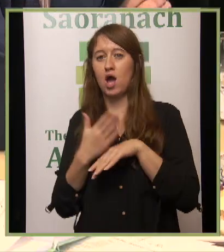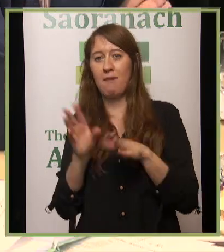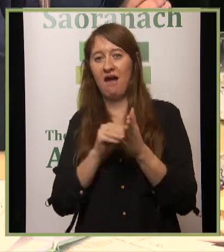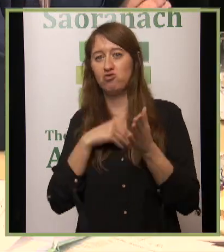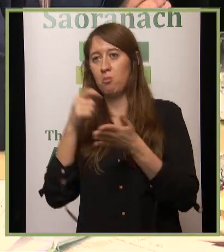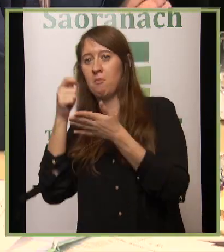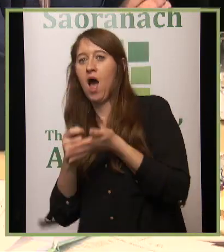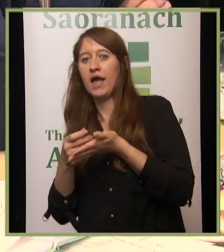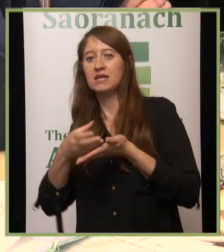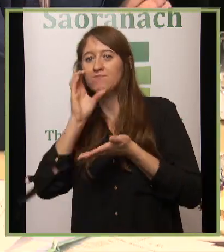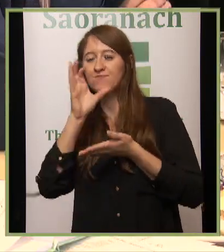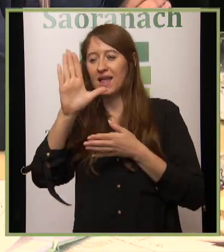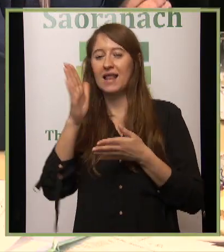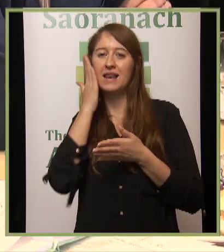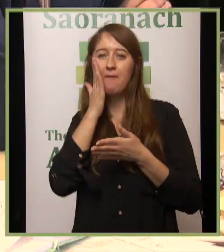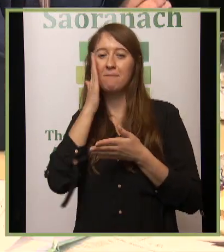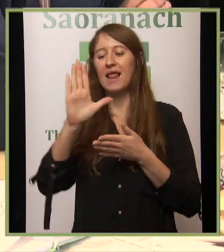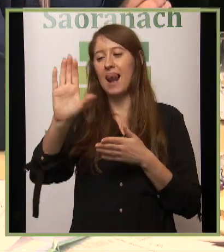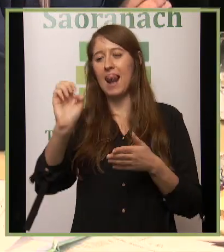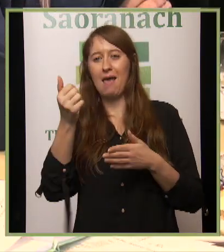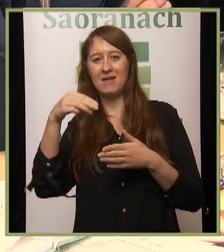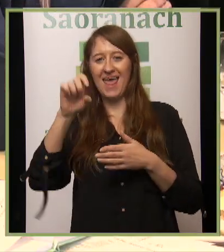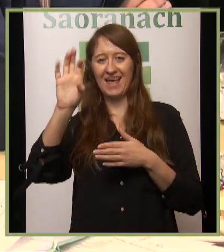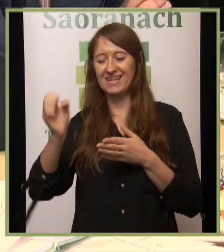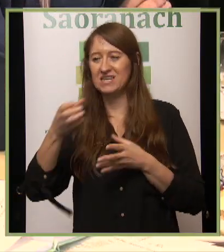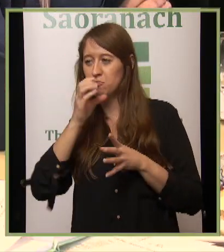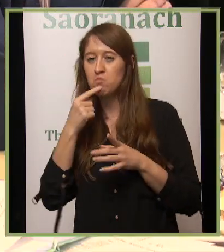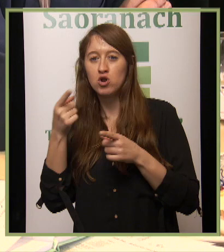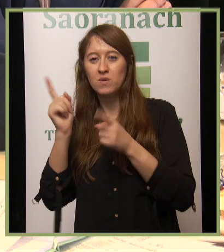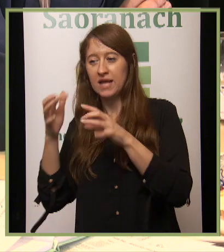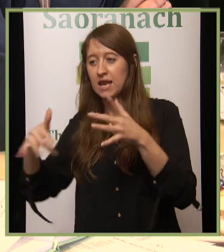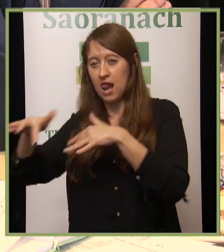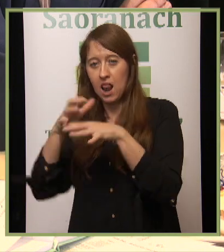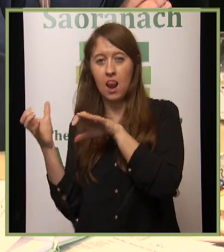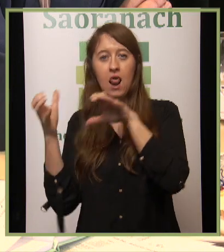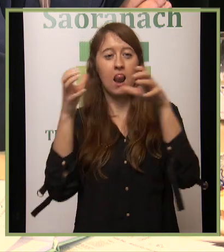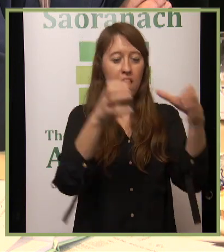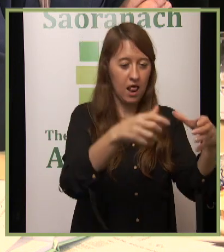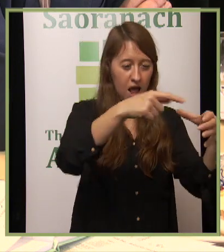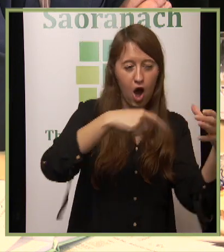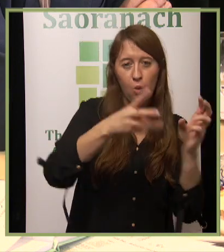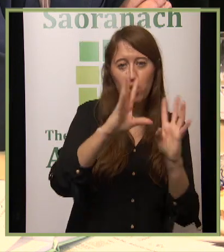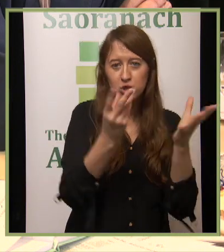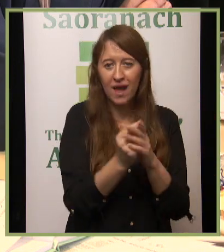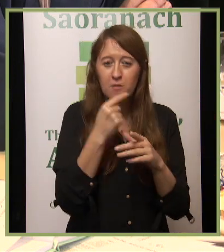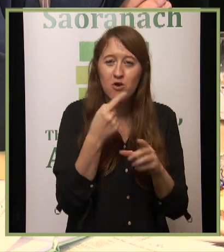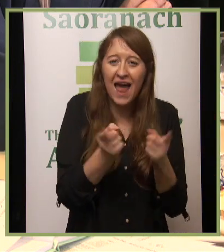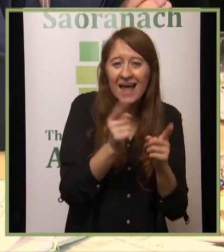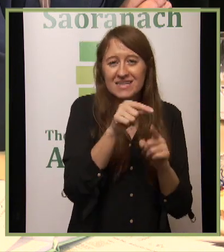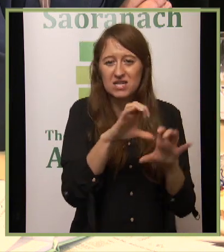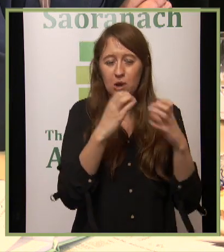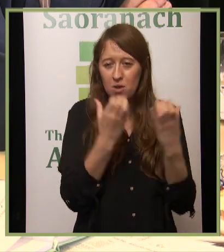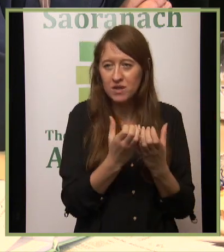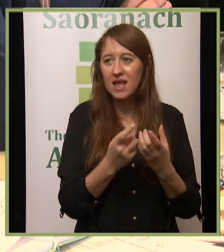did something for the benefit of the rest of the community. It was lovely. And I really think that's what this is. You gave